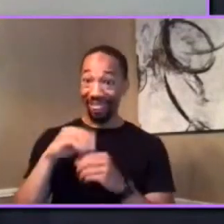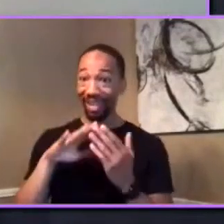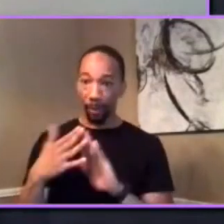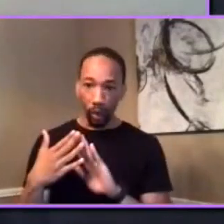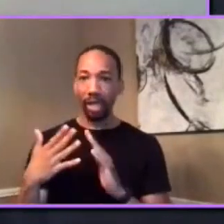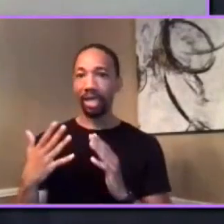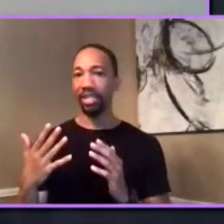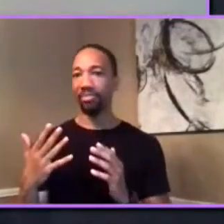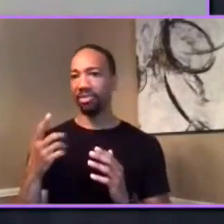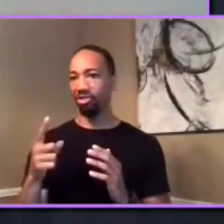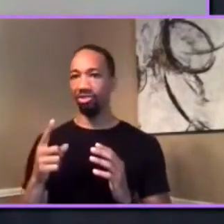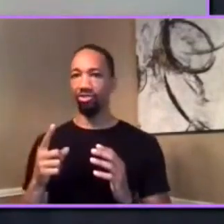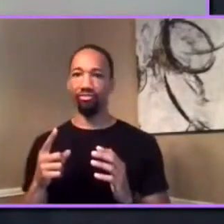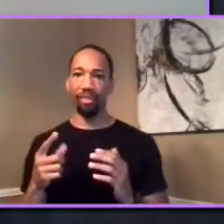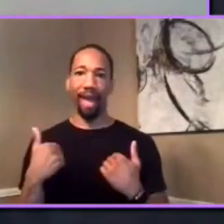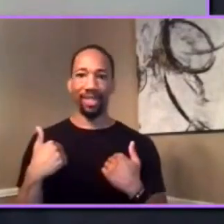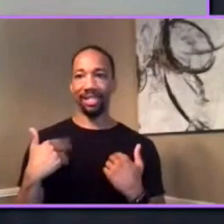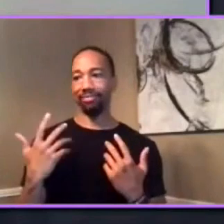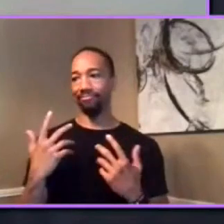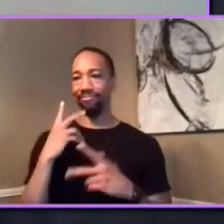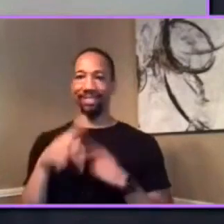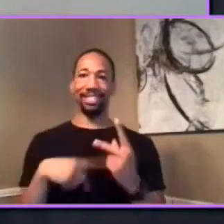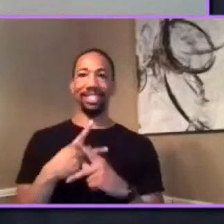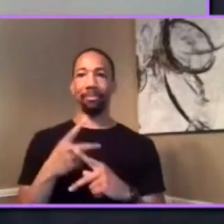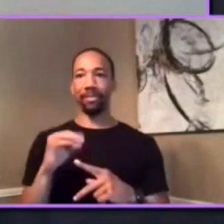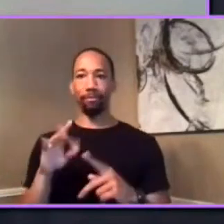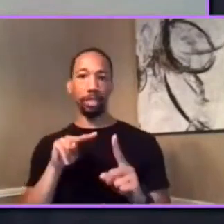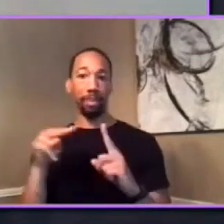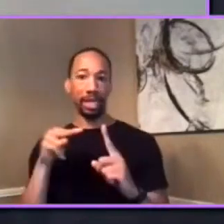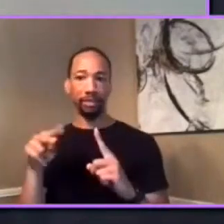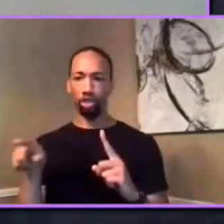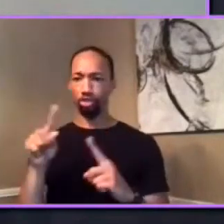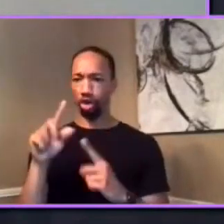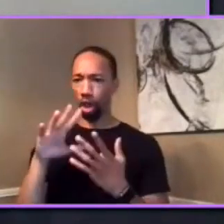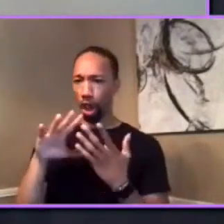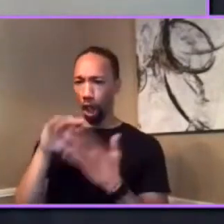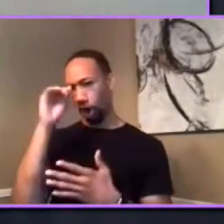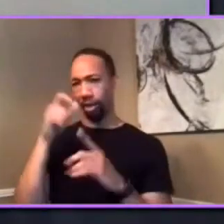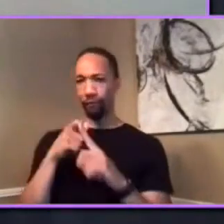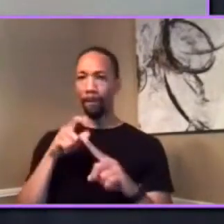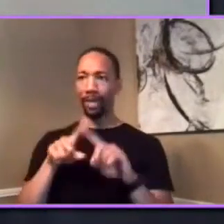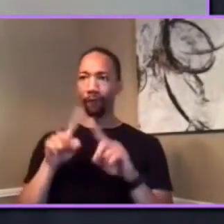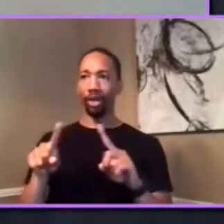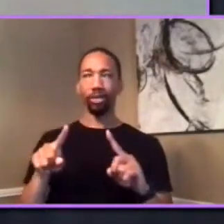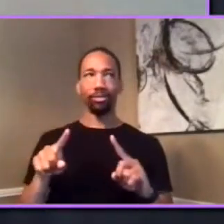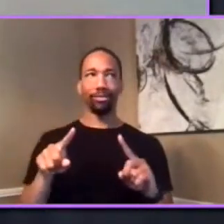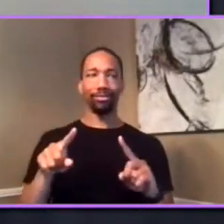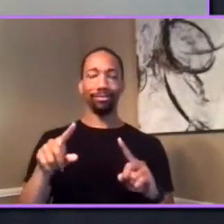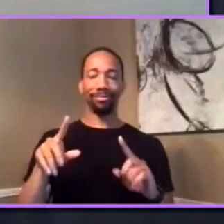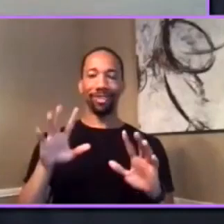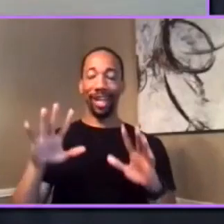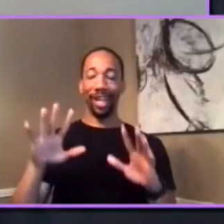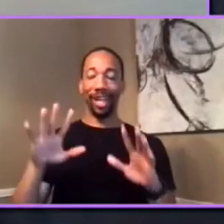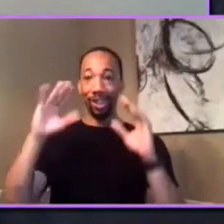stylistic perspectives as you're learning from, I was going to say professors, but instructors, and then you advance in the